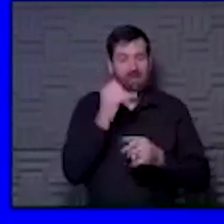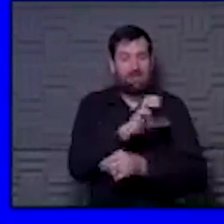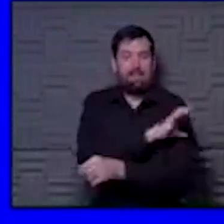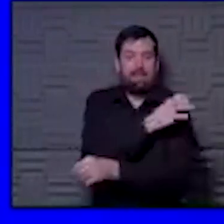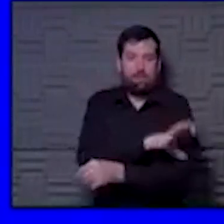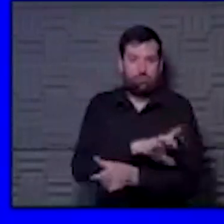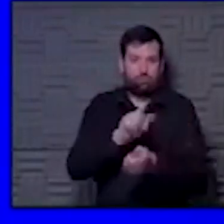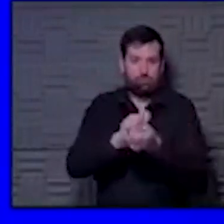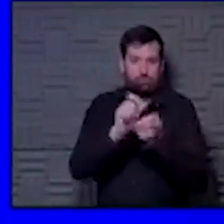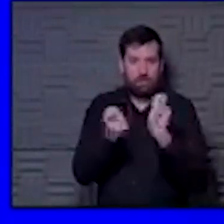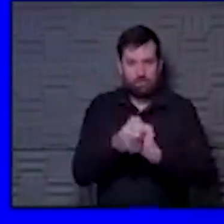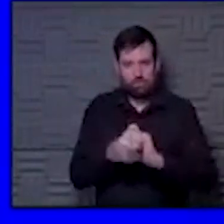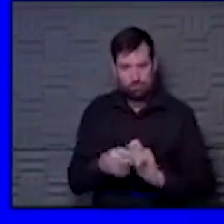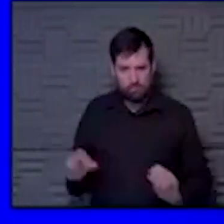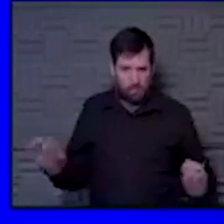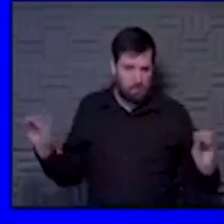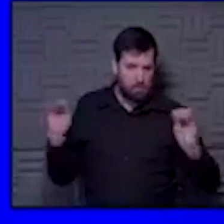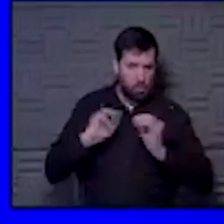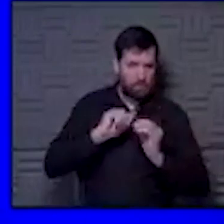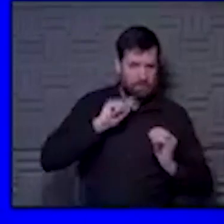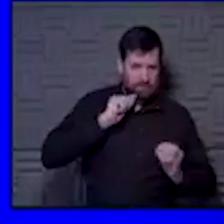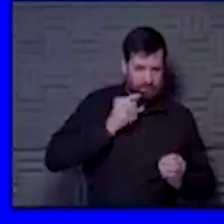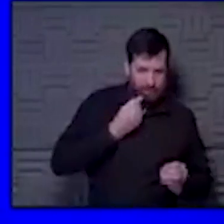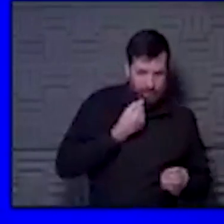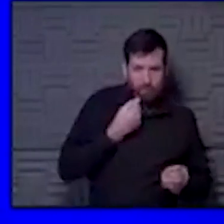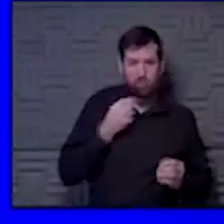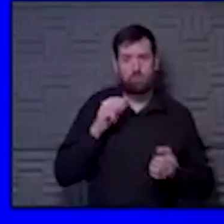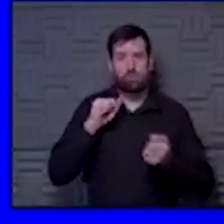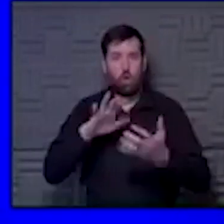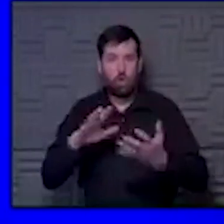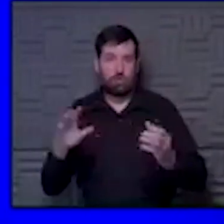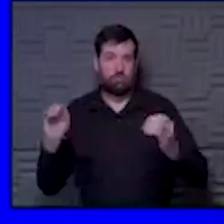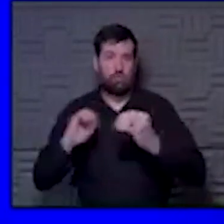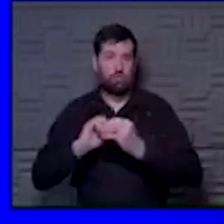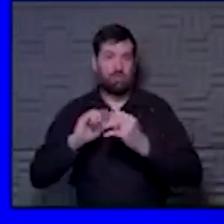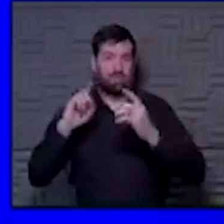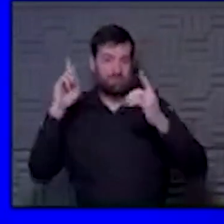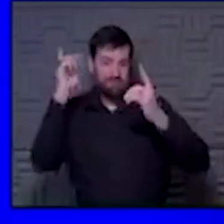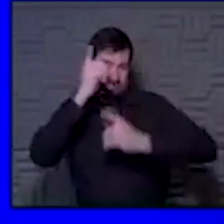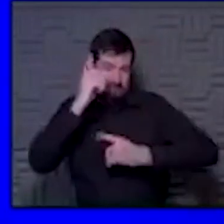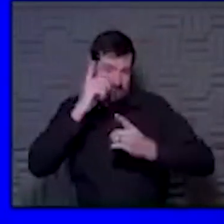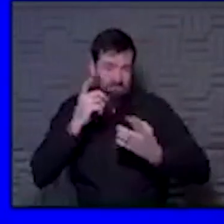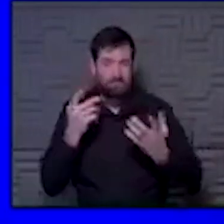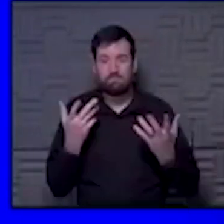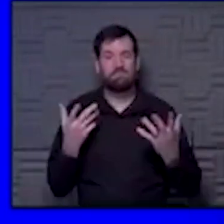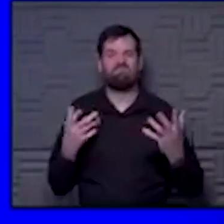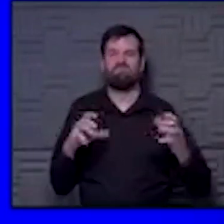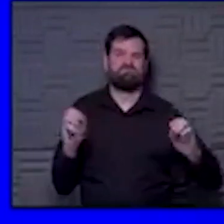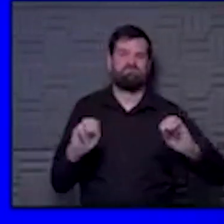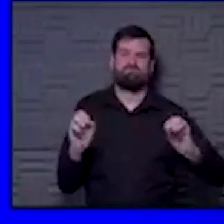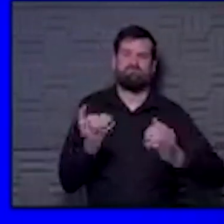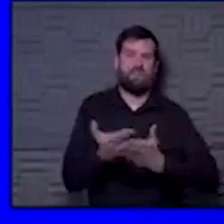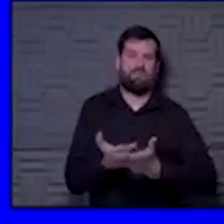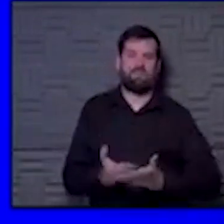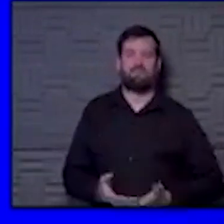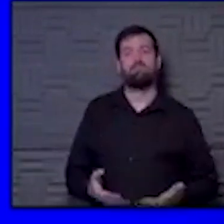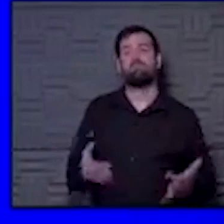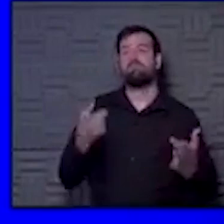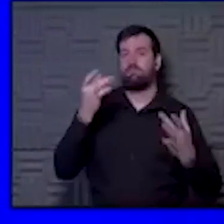change. Does it make somebody more severe or does it cause more severe illness? Right now, there's no evidence of that. It's an